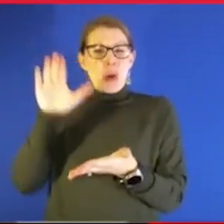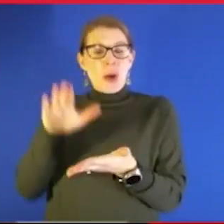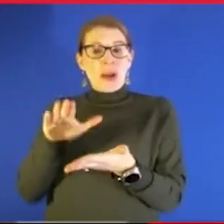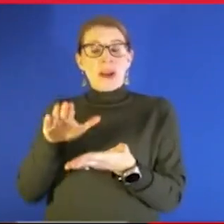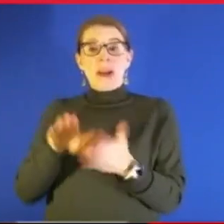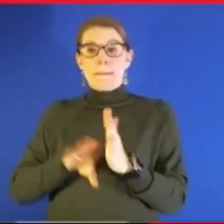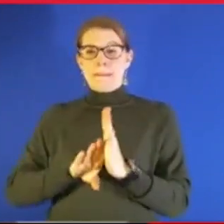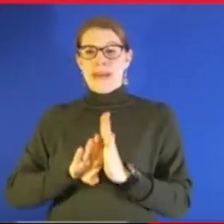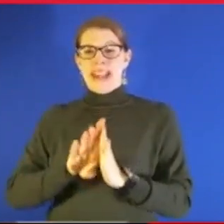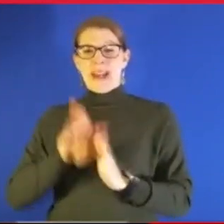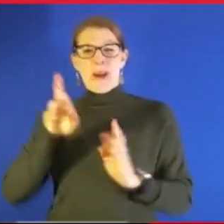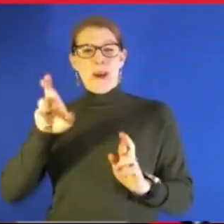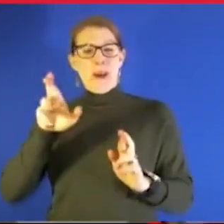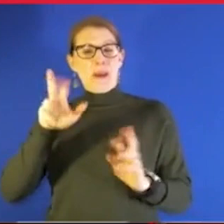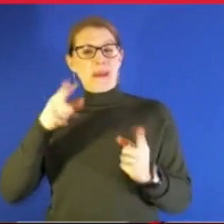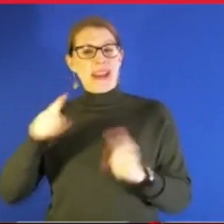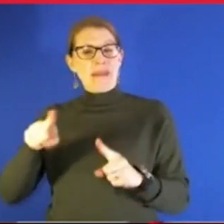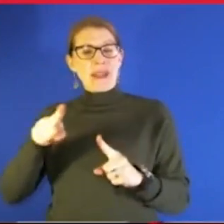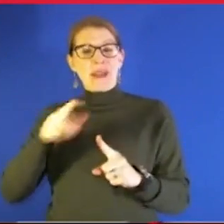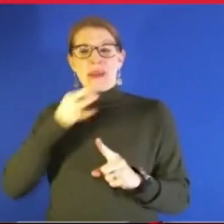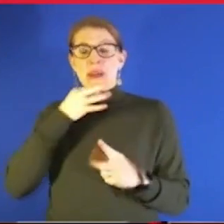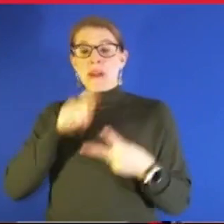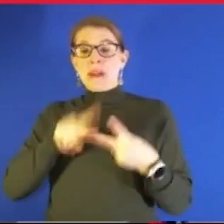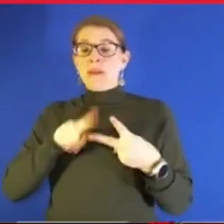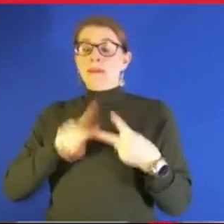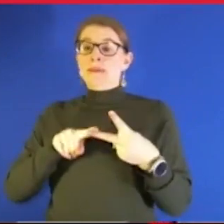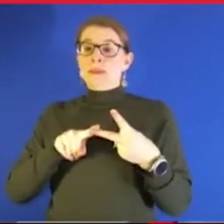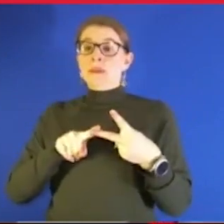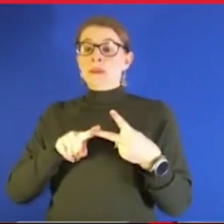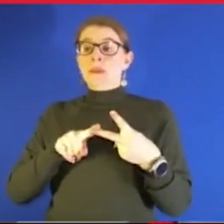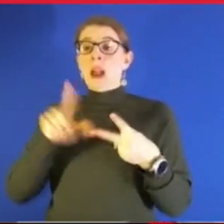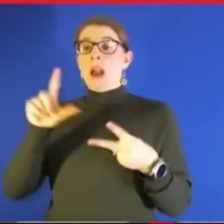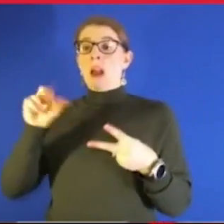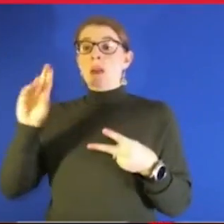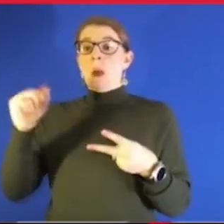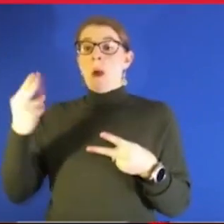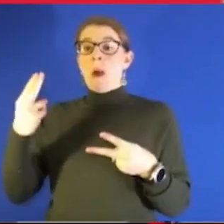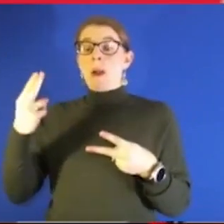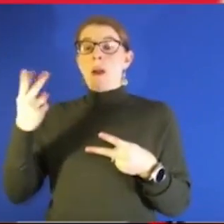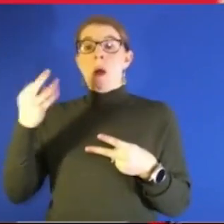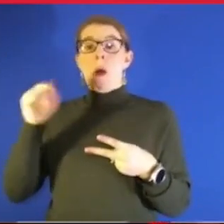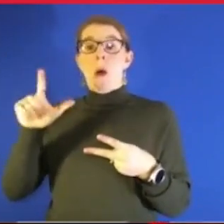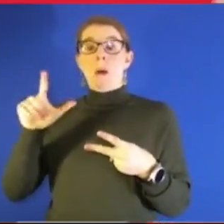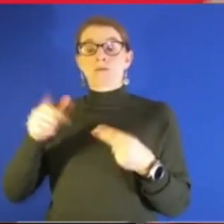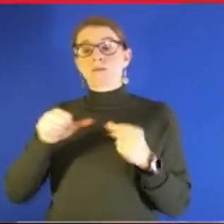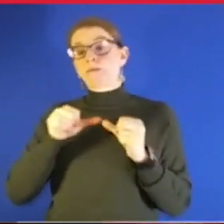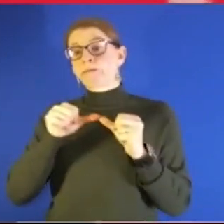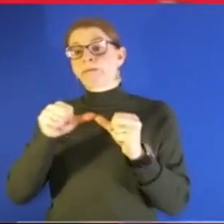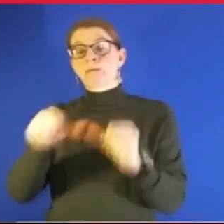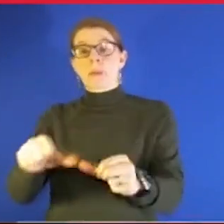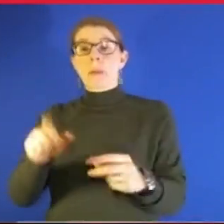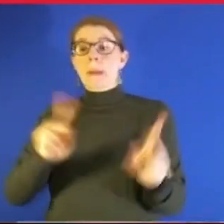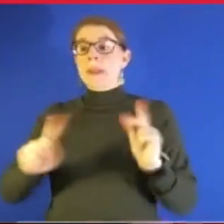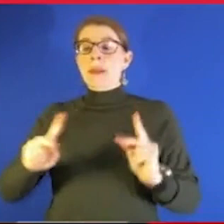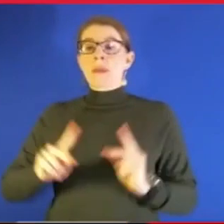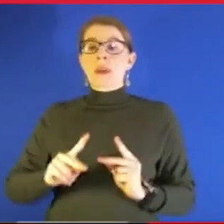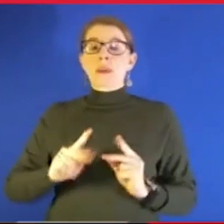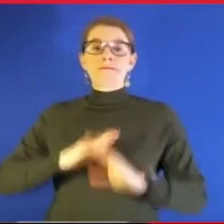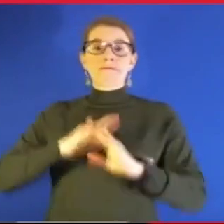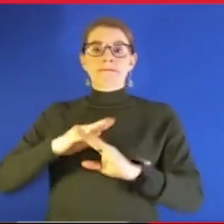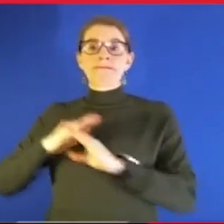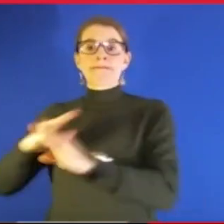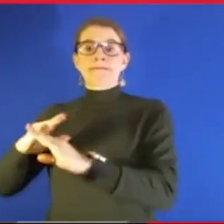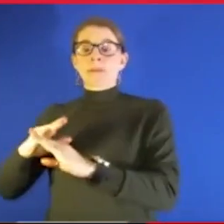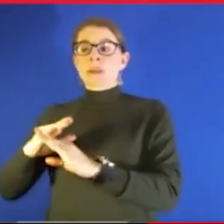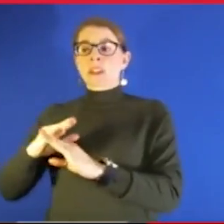you all were talking about. But secondly, for the long haul, we have to address real issues around people's barriers to getting back into the